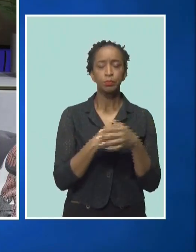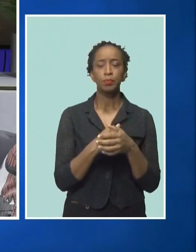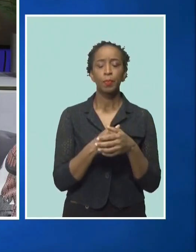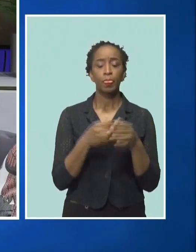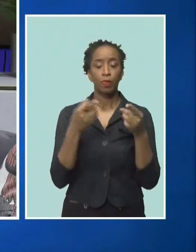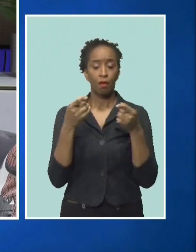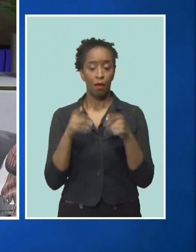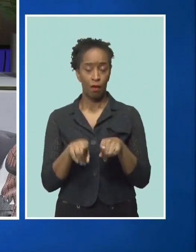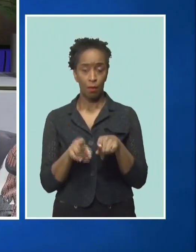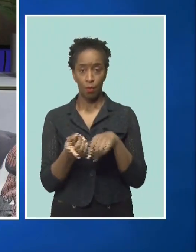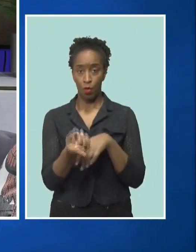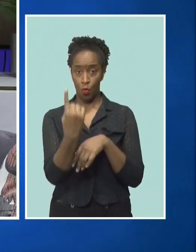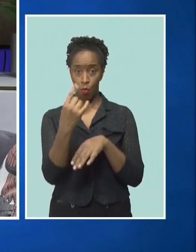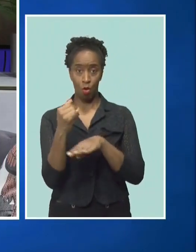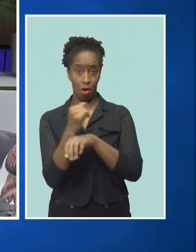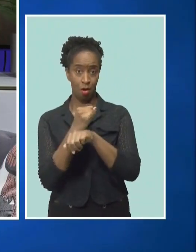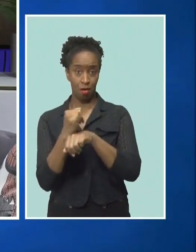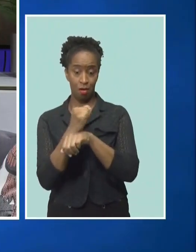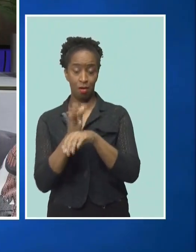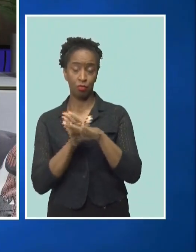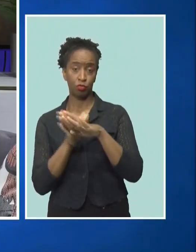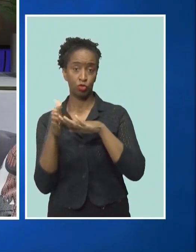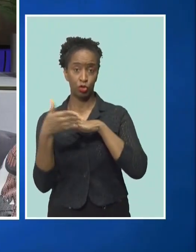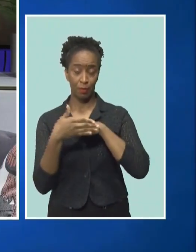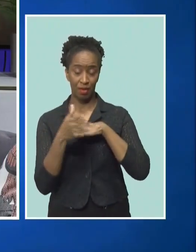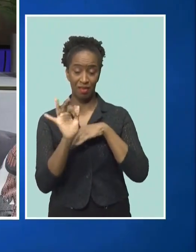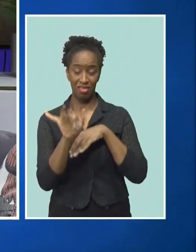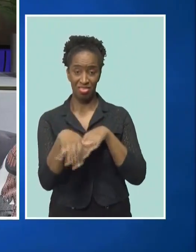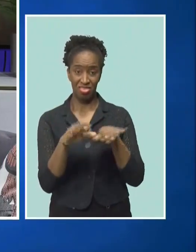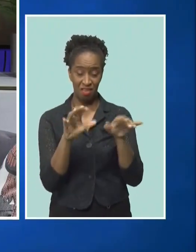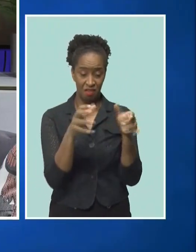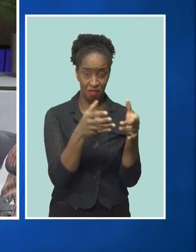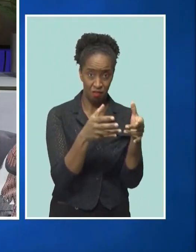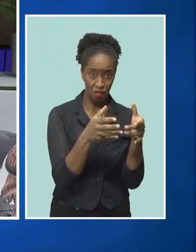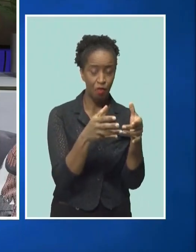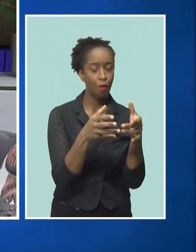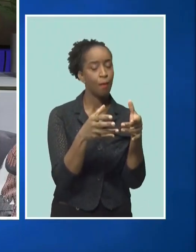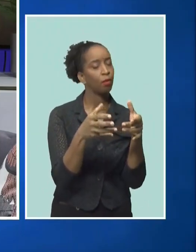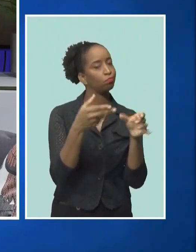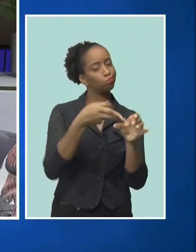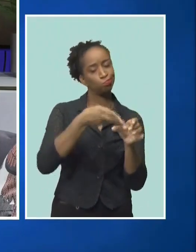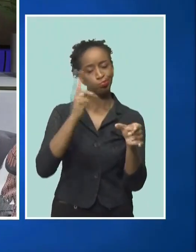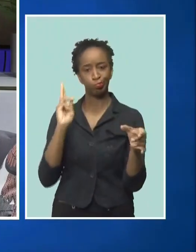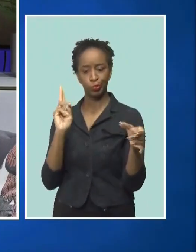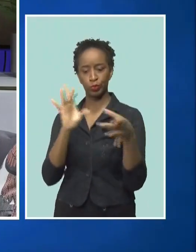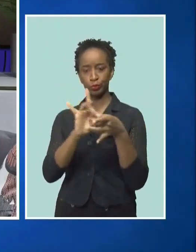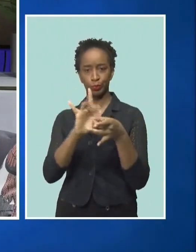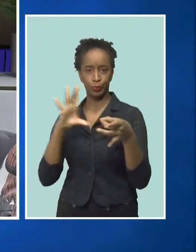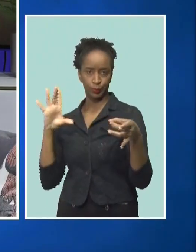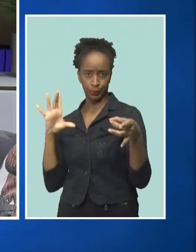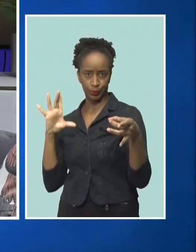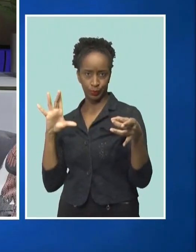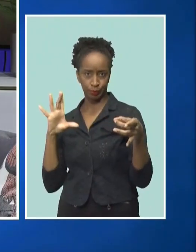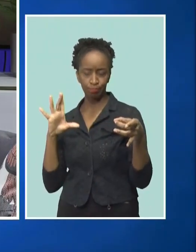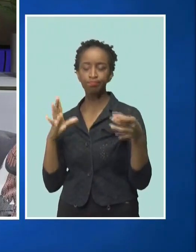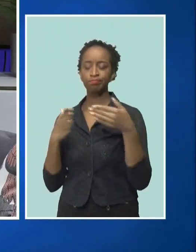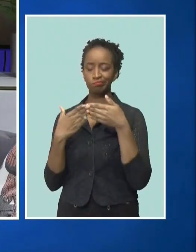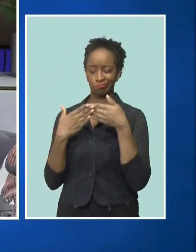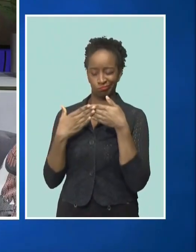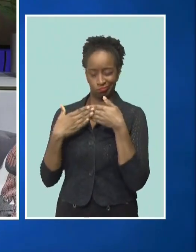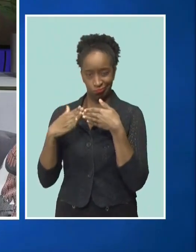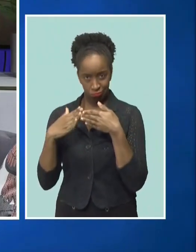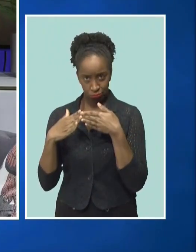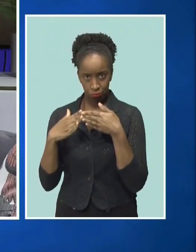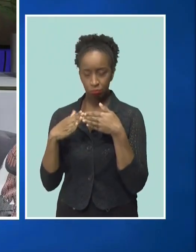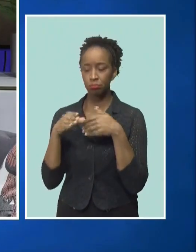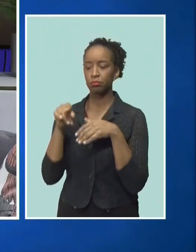referendum. Jamaica had just pulled out of the Federation when Mr. Barrow, 2 months later,